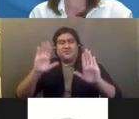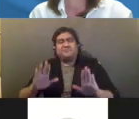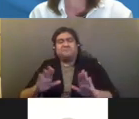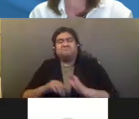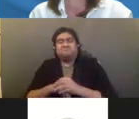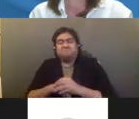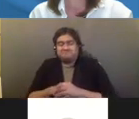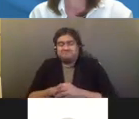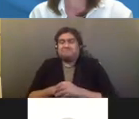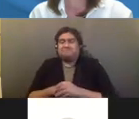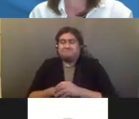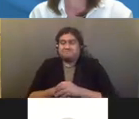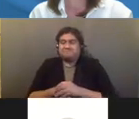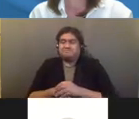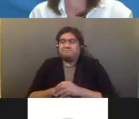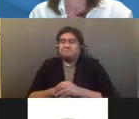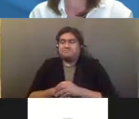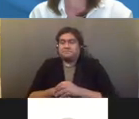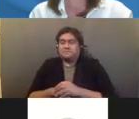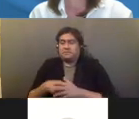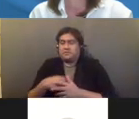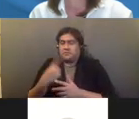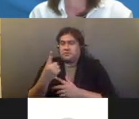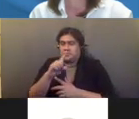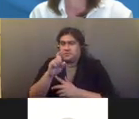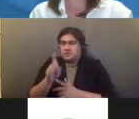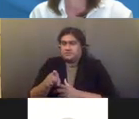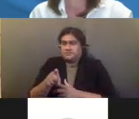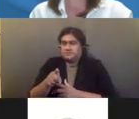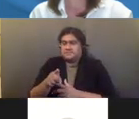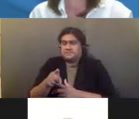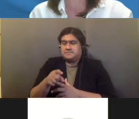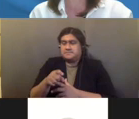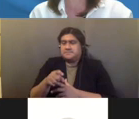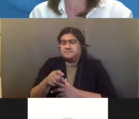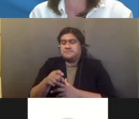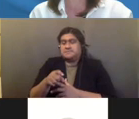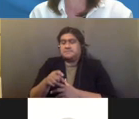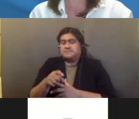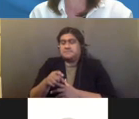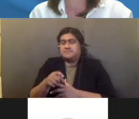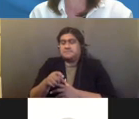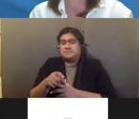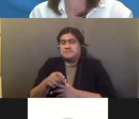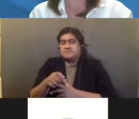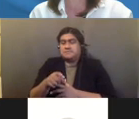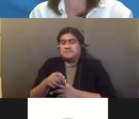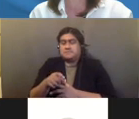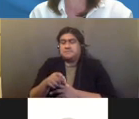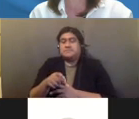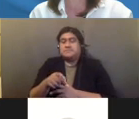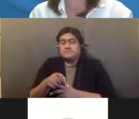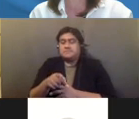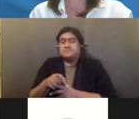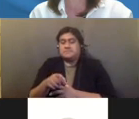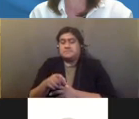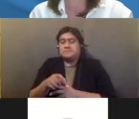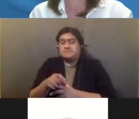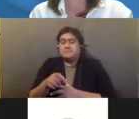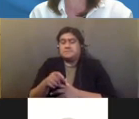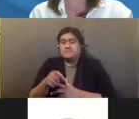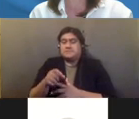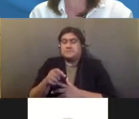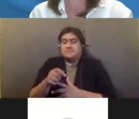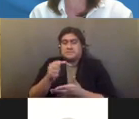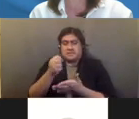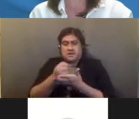One question here, and I'm just reading through it. Therapist in the South Bay for a child of who's 14 and a